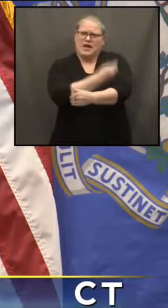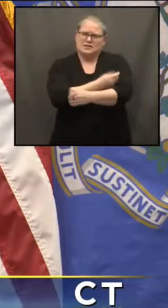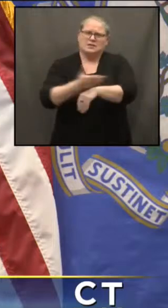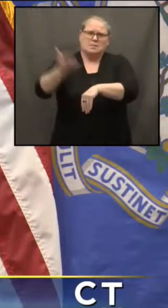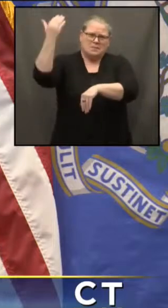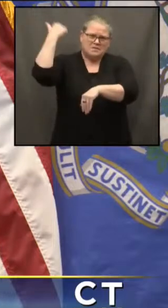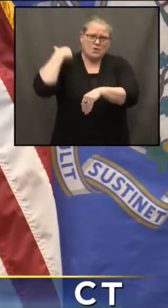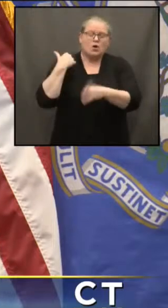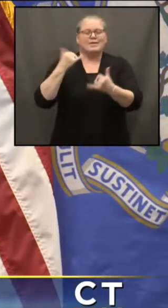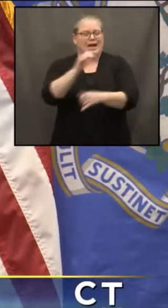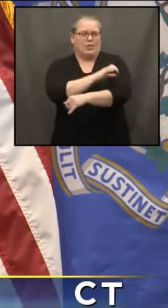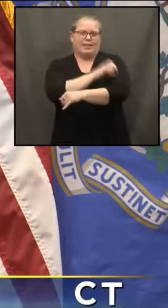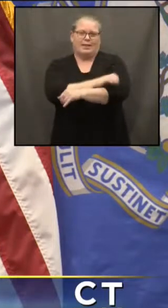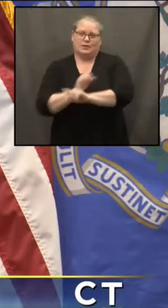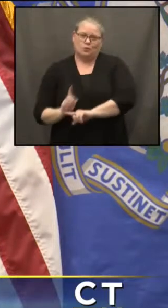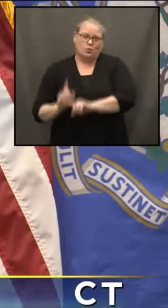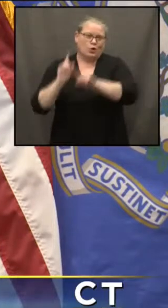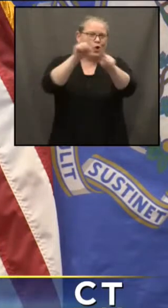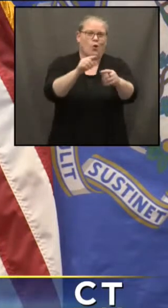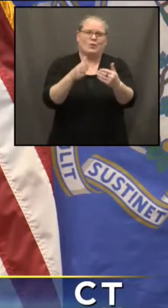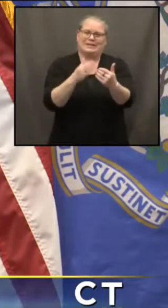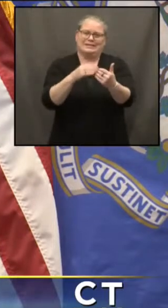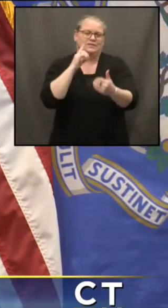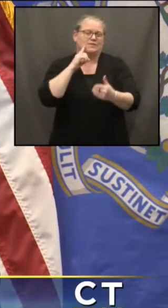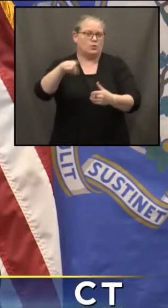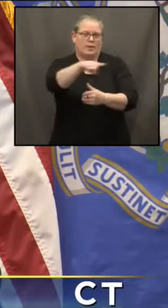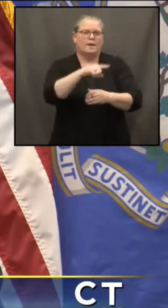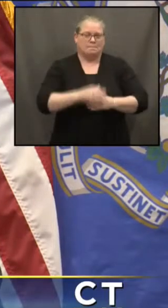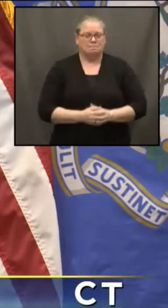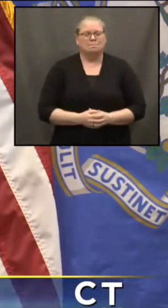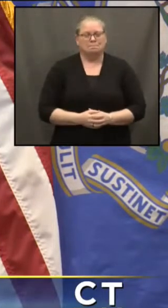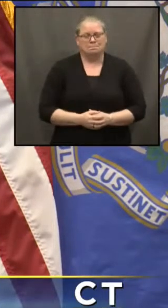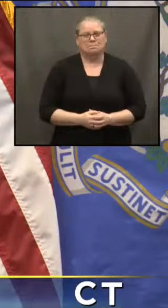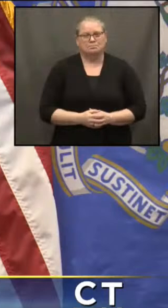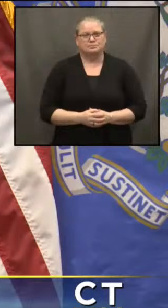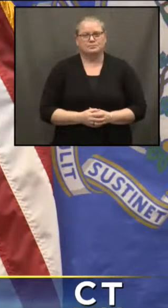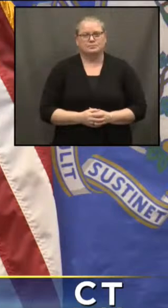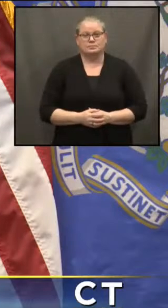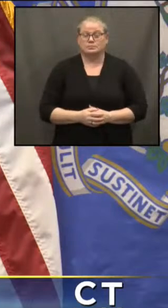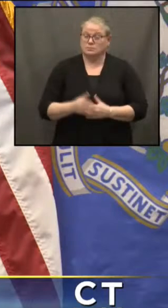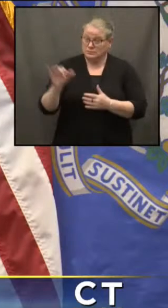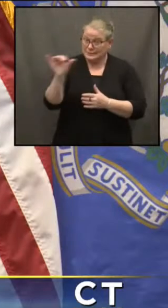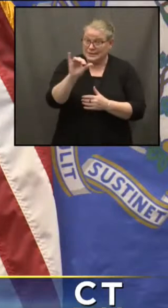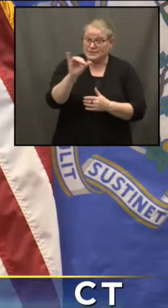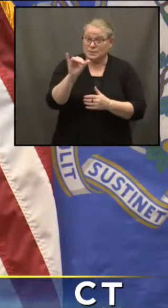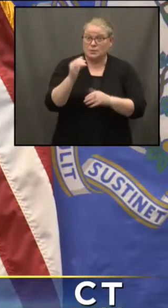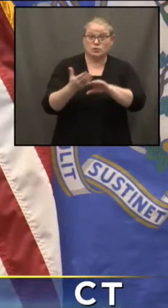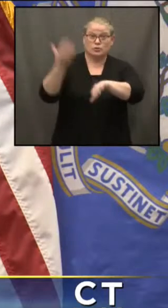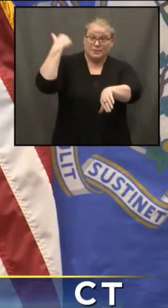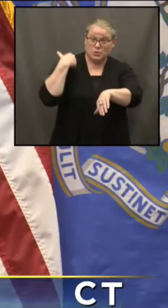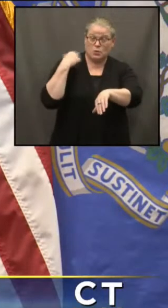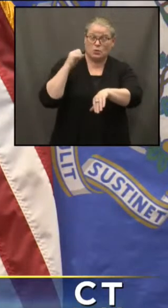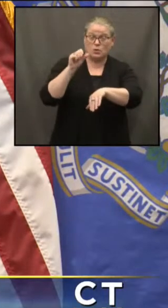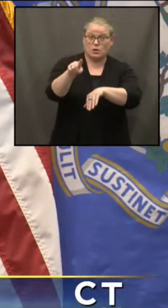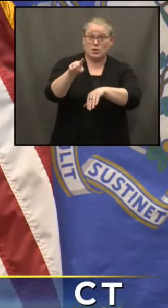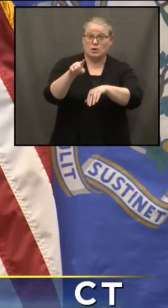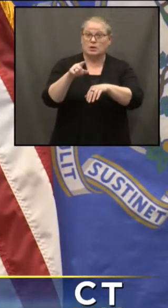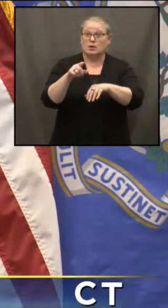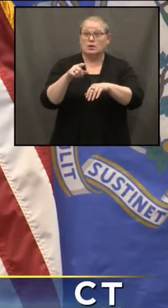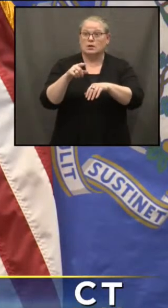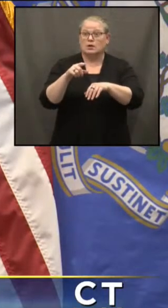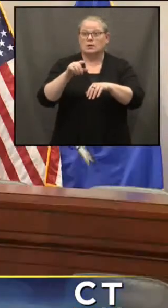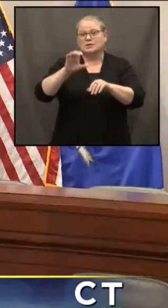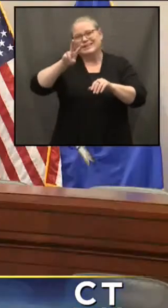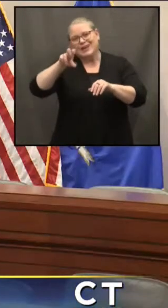the clinics right there to make it easier still. Will this be similar to what was done before, where you have, like, say,